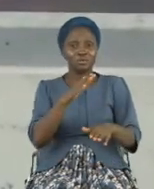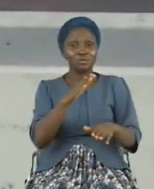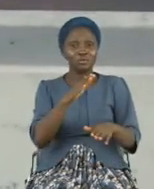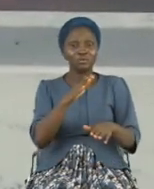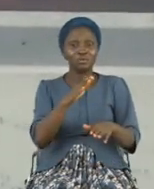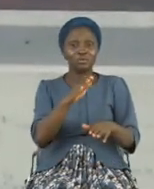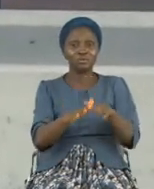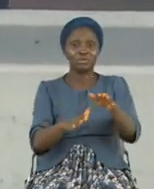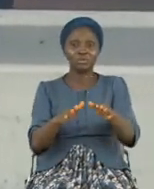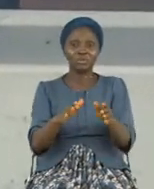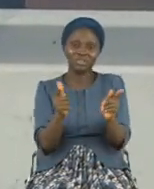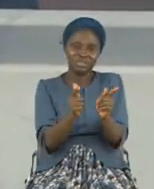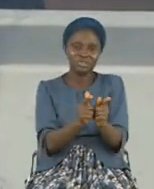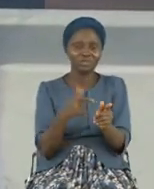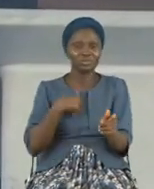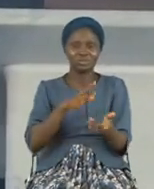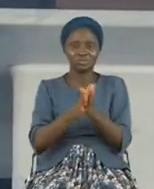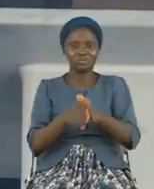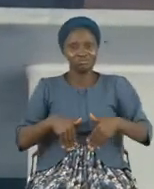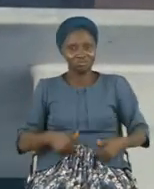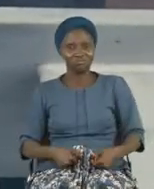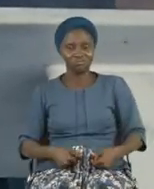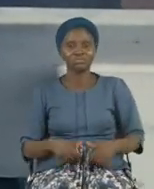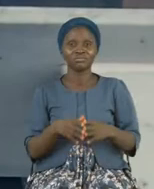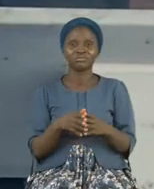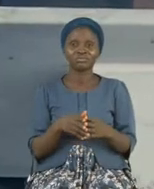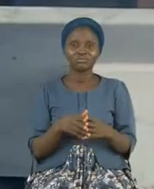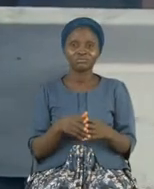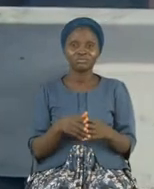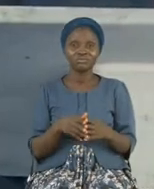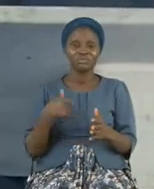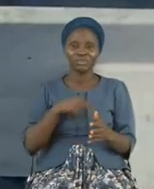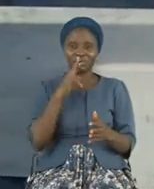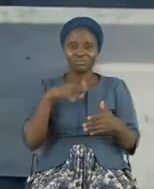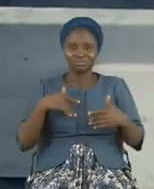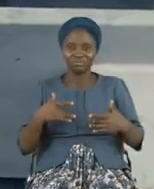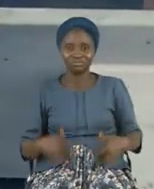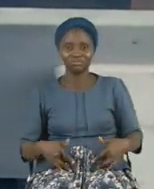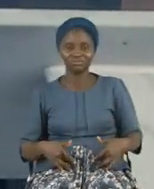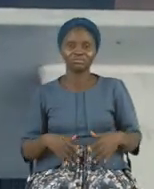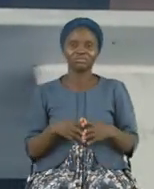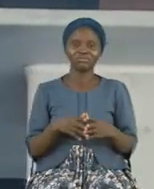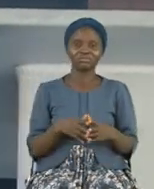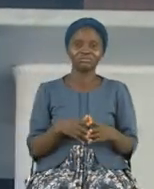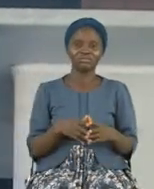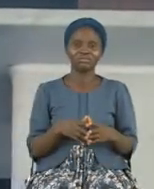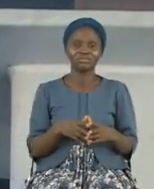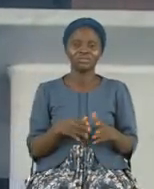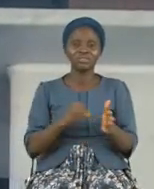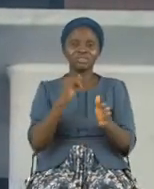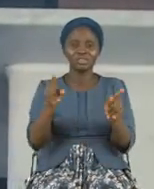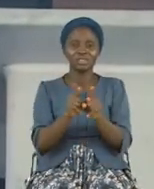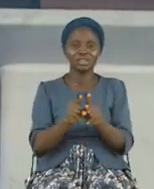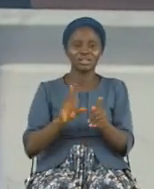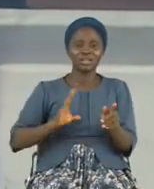tired, we're worn out, decrepit, and it's like our whole system